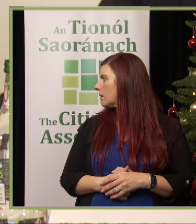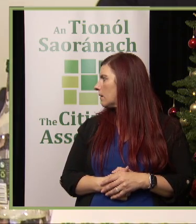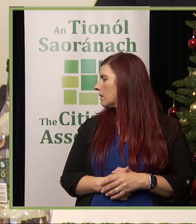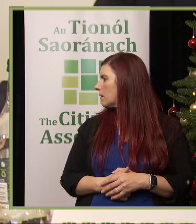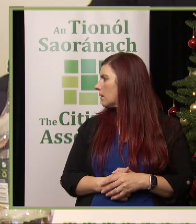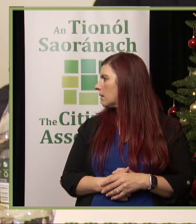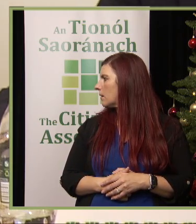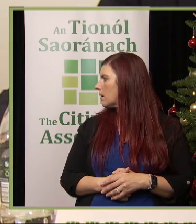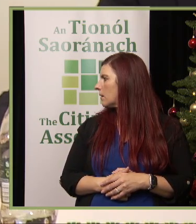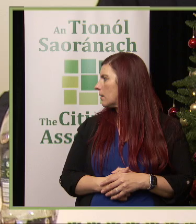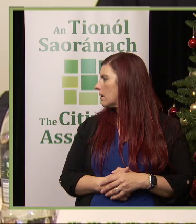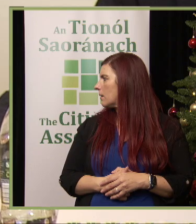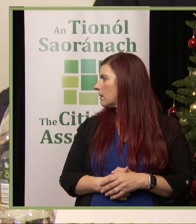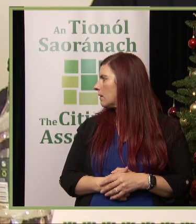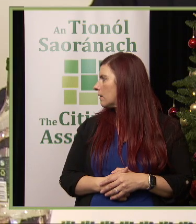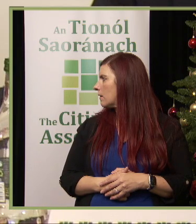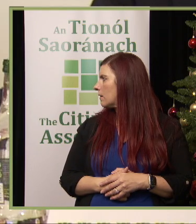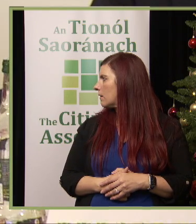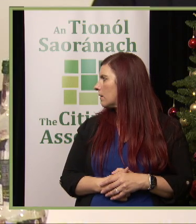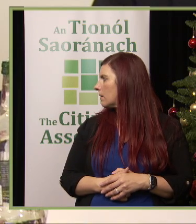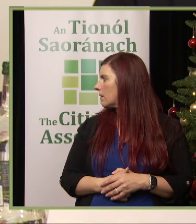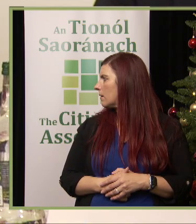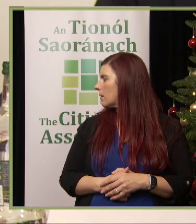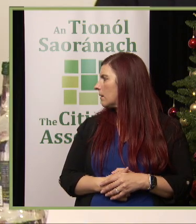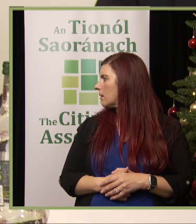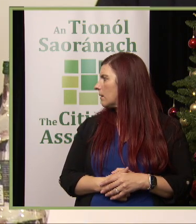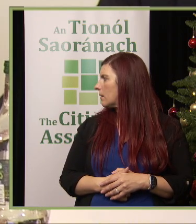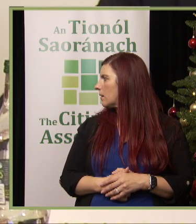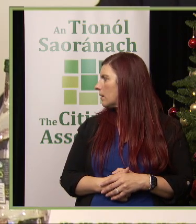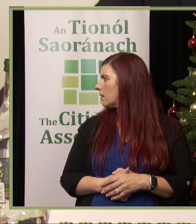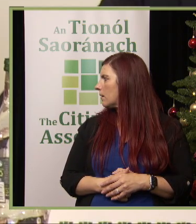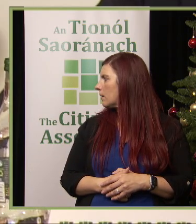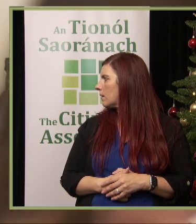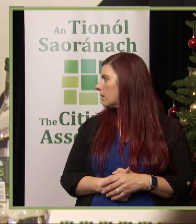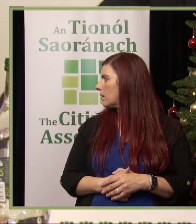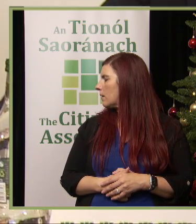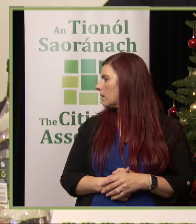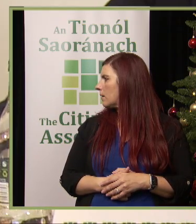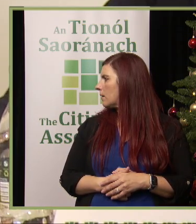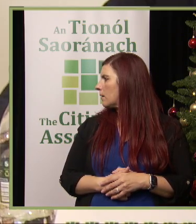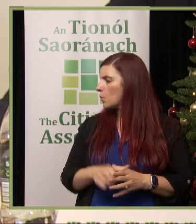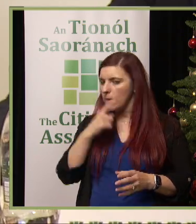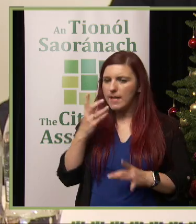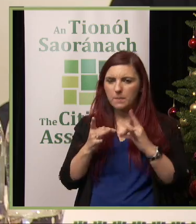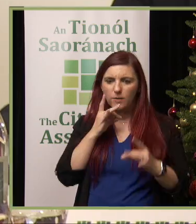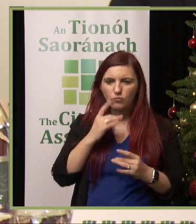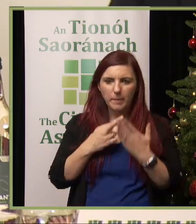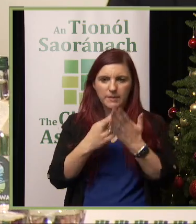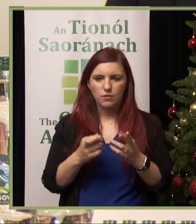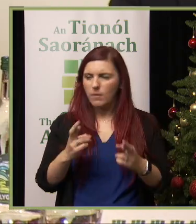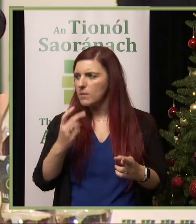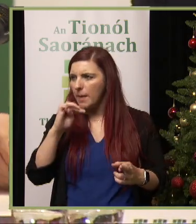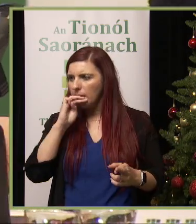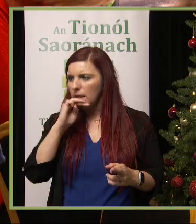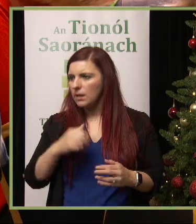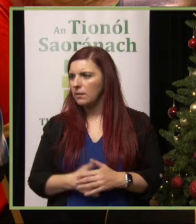address these issues. You said to make recommendations on. What does that mean? This review must take into... Sorry, just